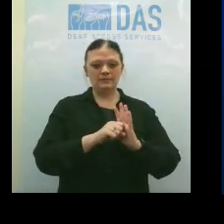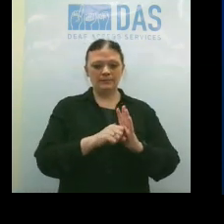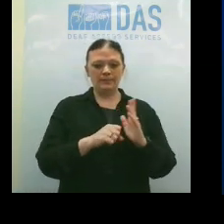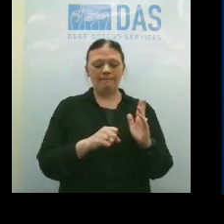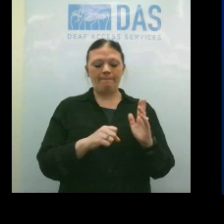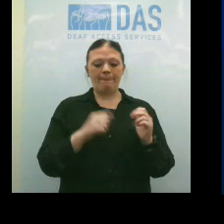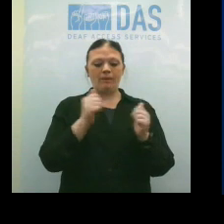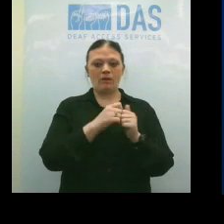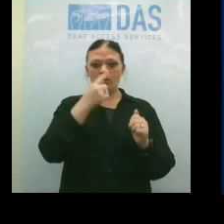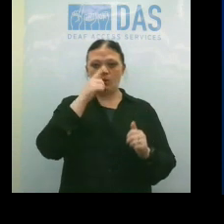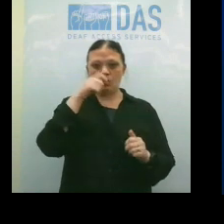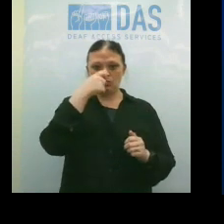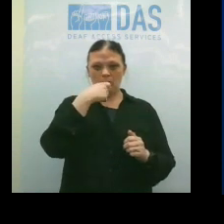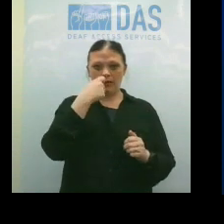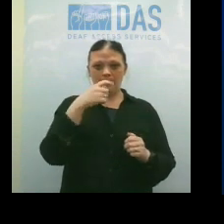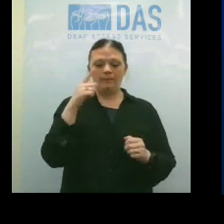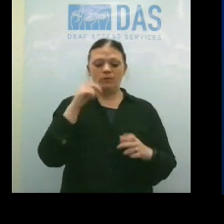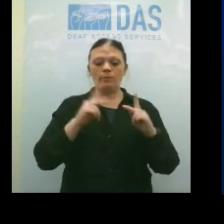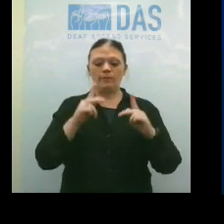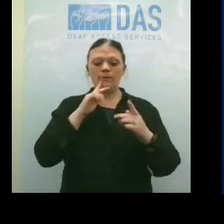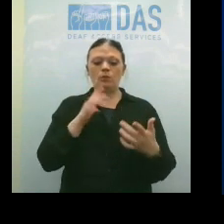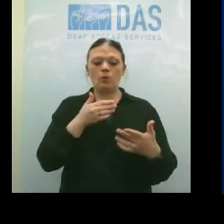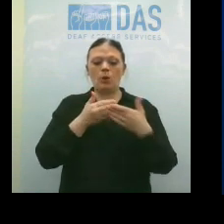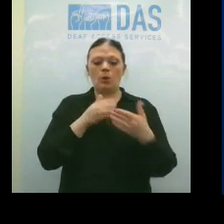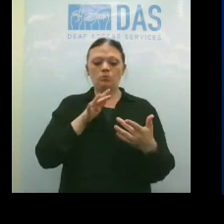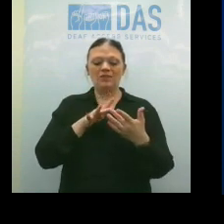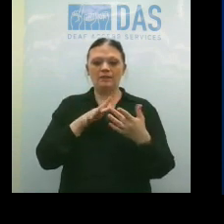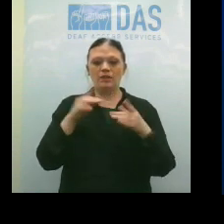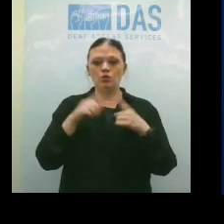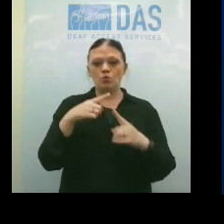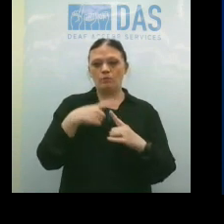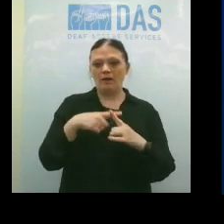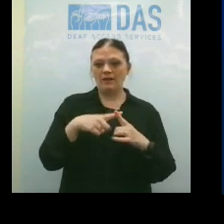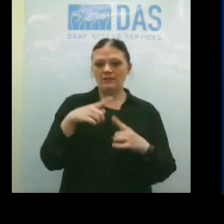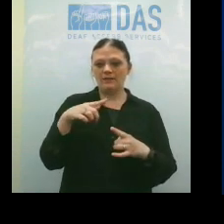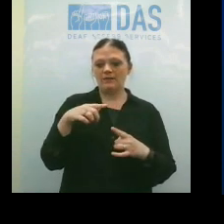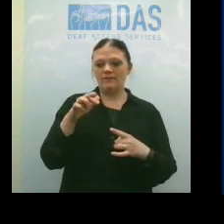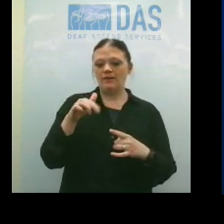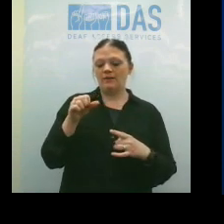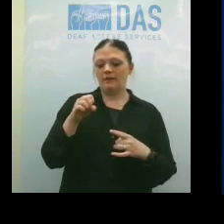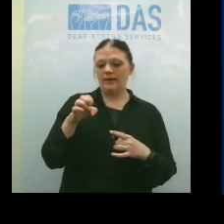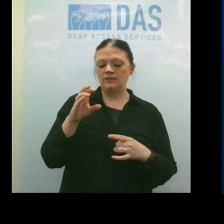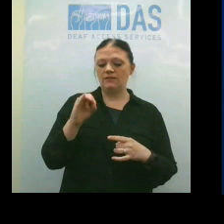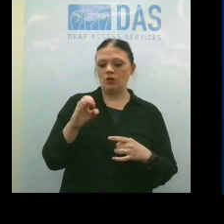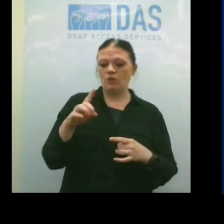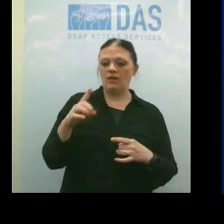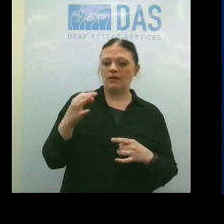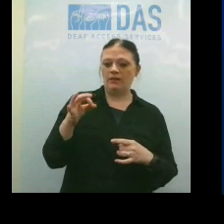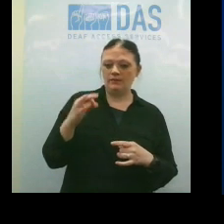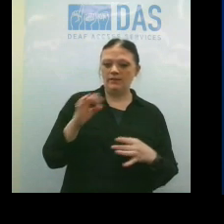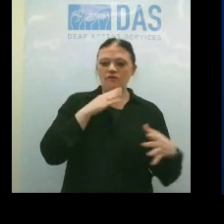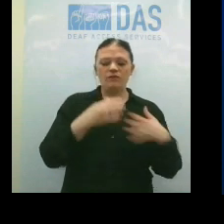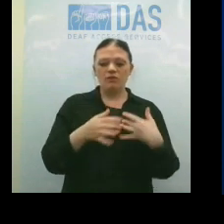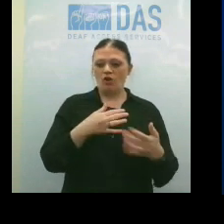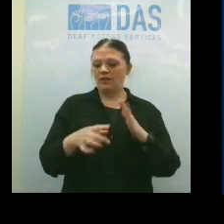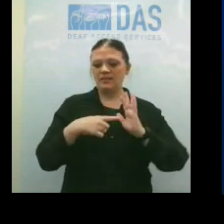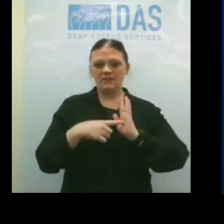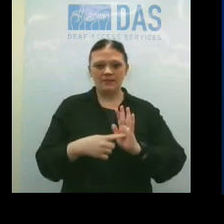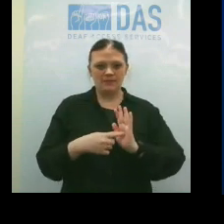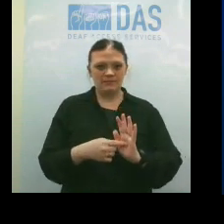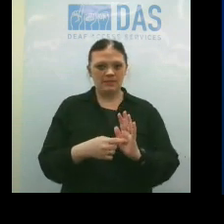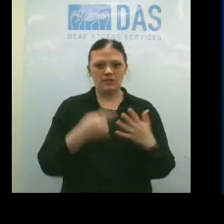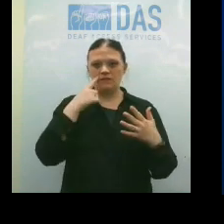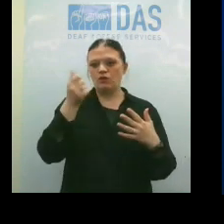swab for people who are close contacts to a positive case of COVID-19, for regardless of symptoms,